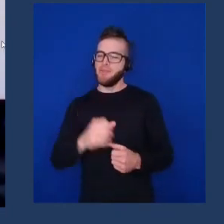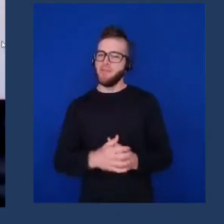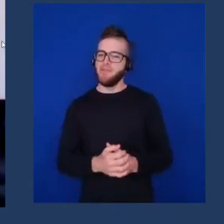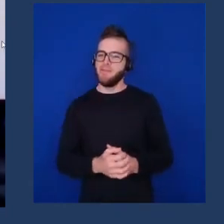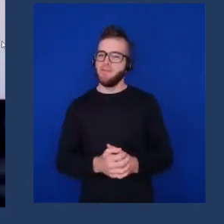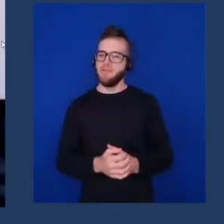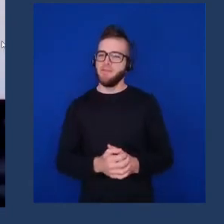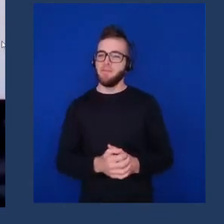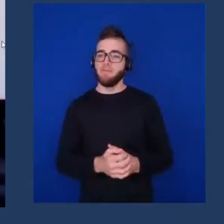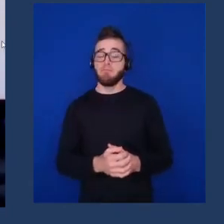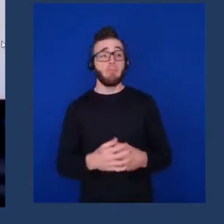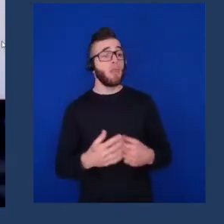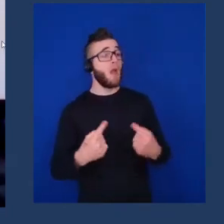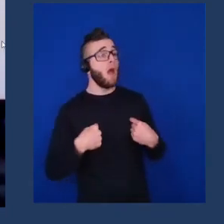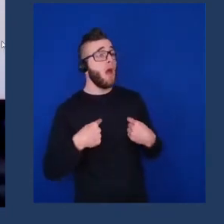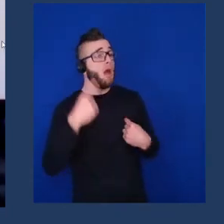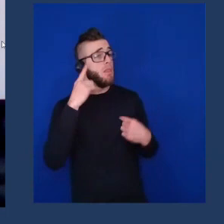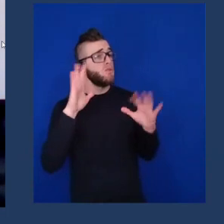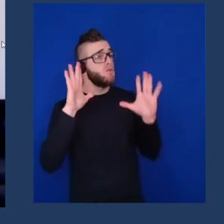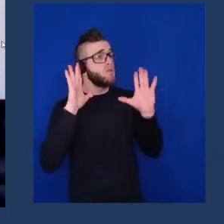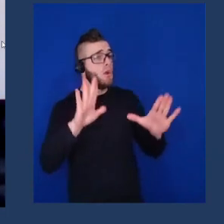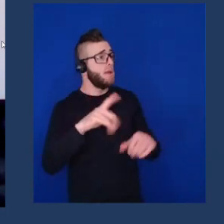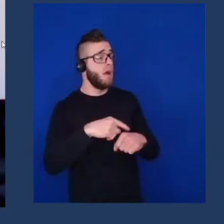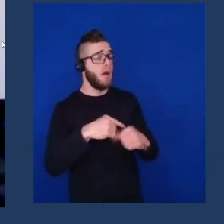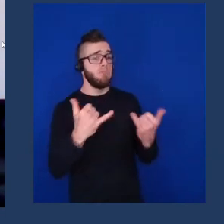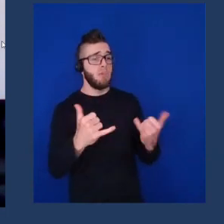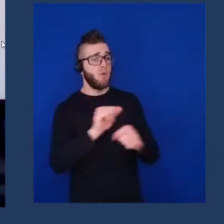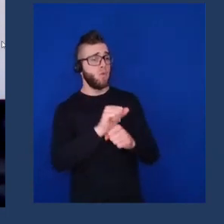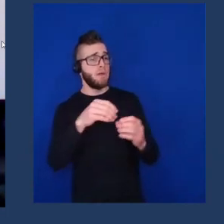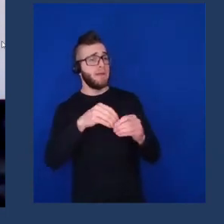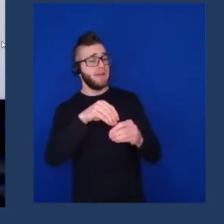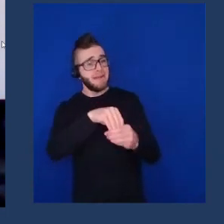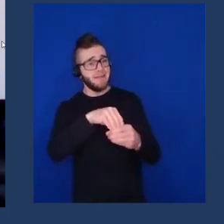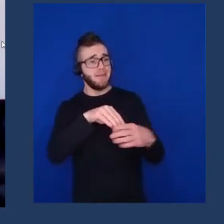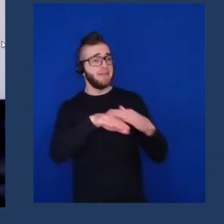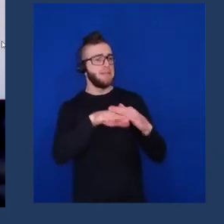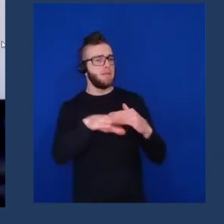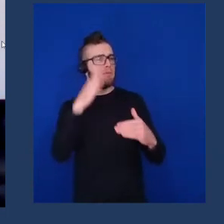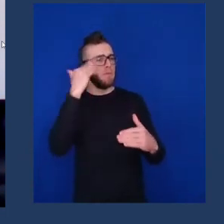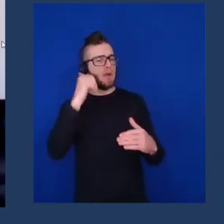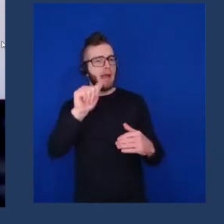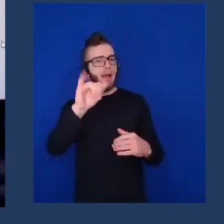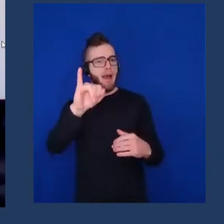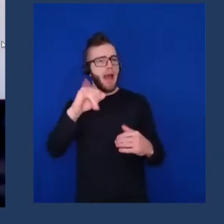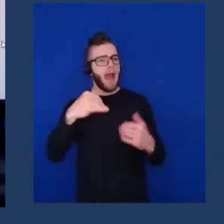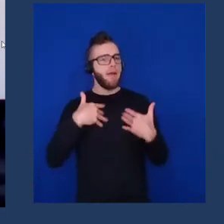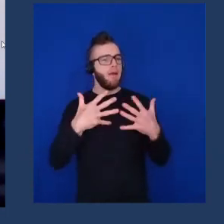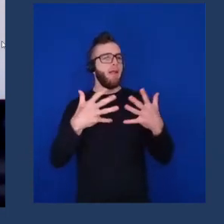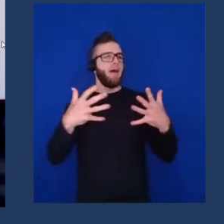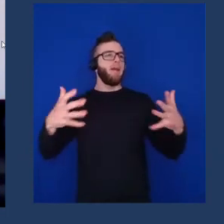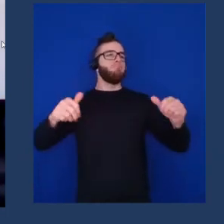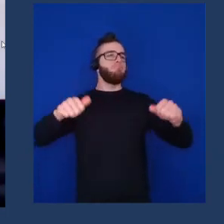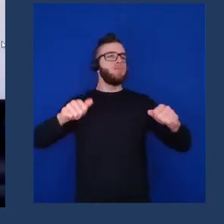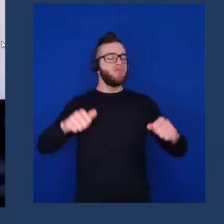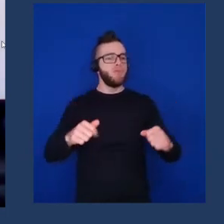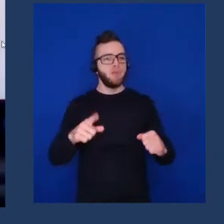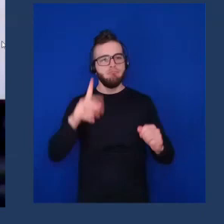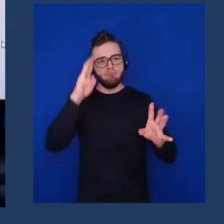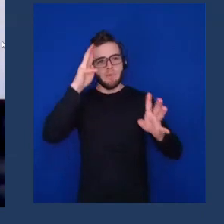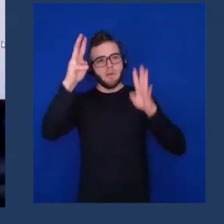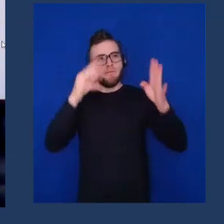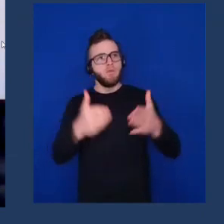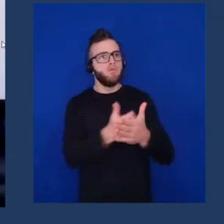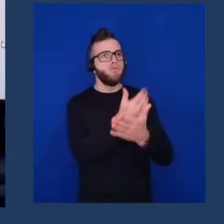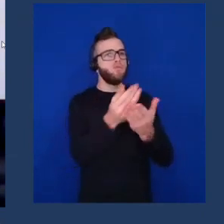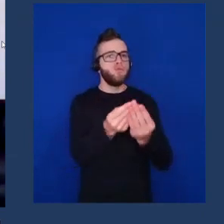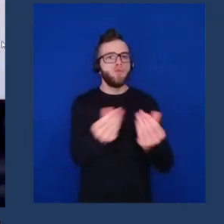work in accessibility, given the potential of AI and all of that you can do to try and innovate and think of new solutions. And in